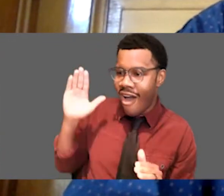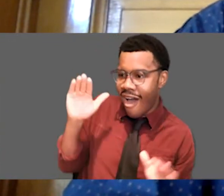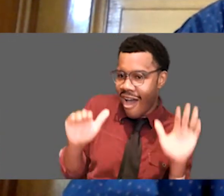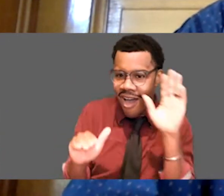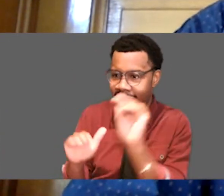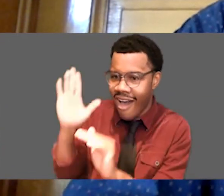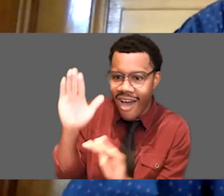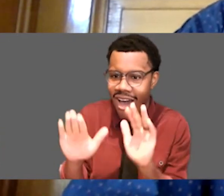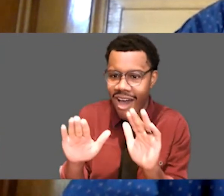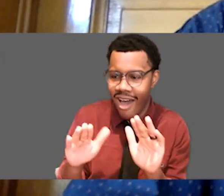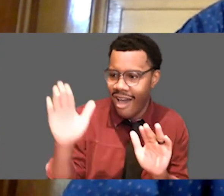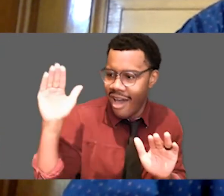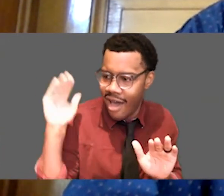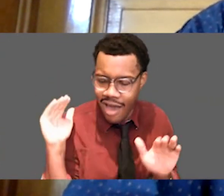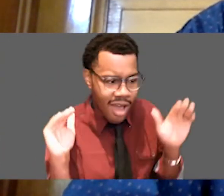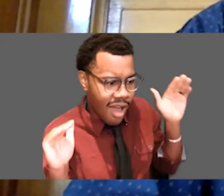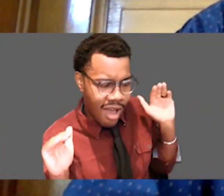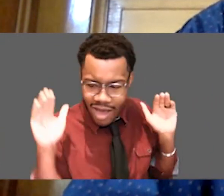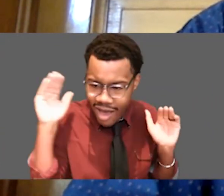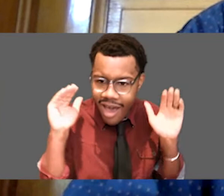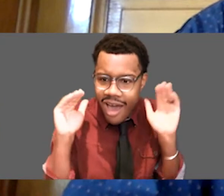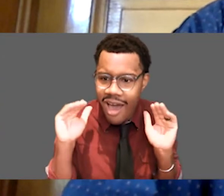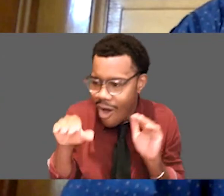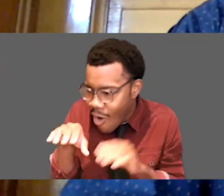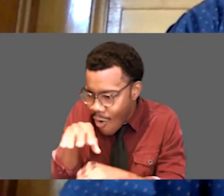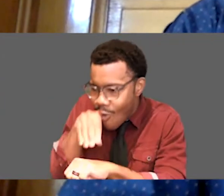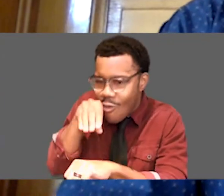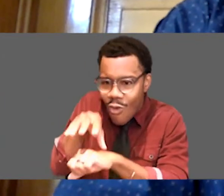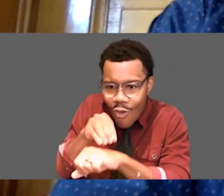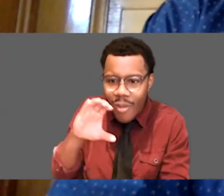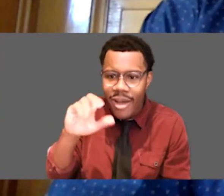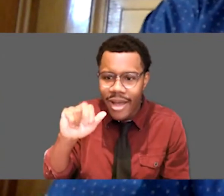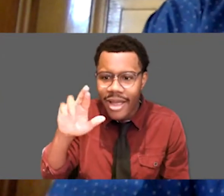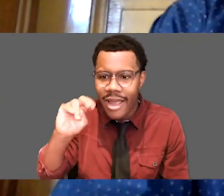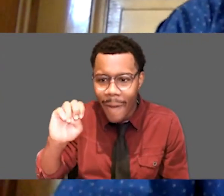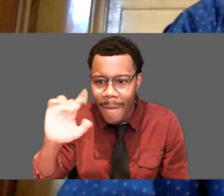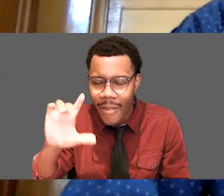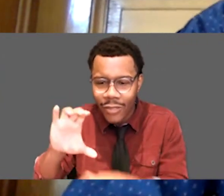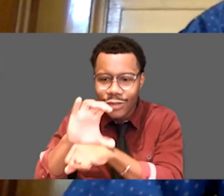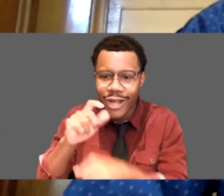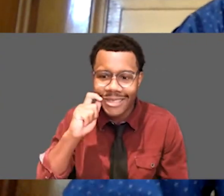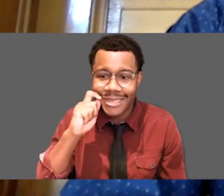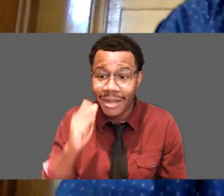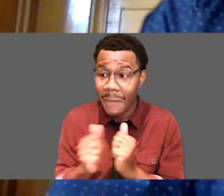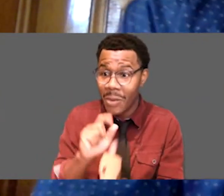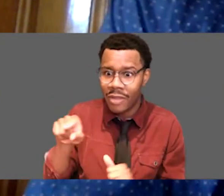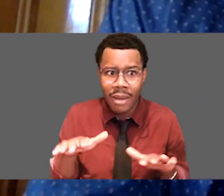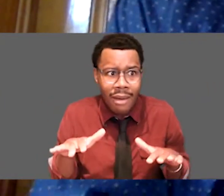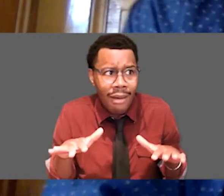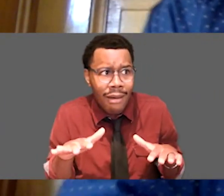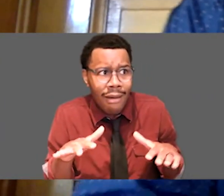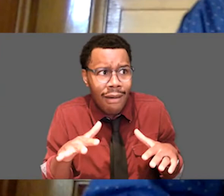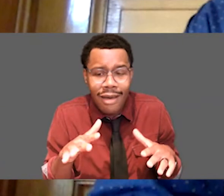dozens, sipping at caramel and chocolate skin. Most stood there trembling with giggles, though others